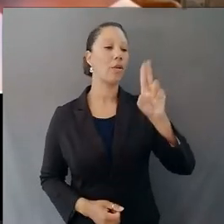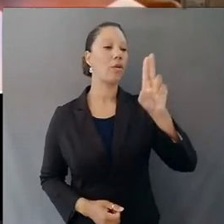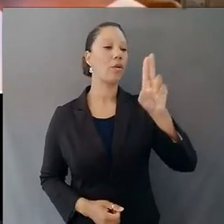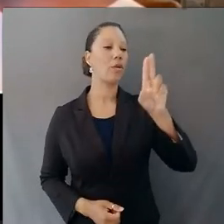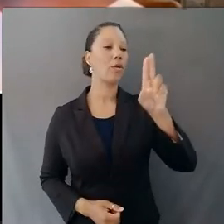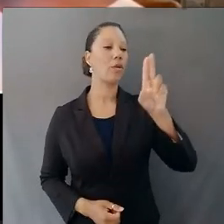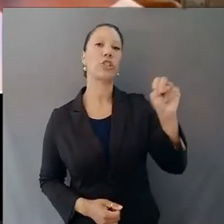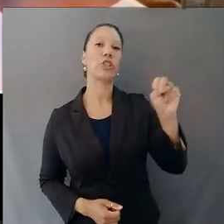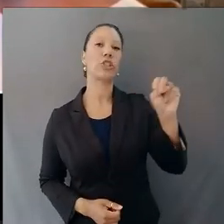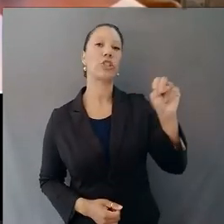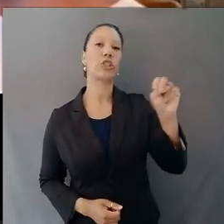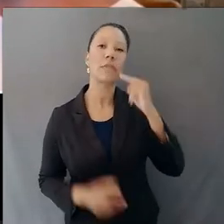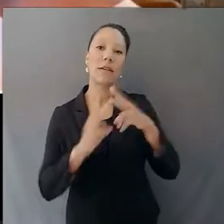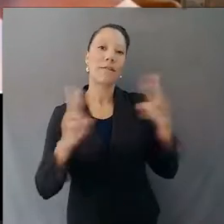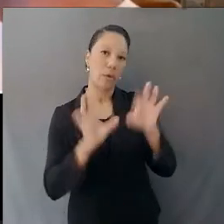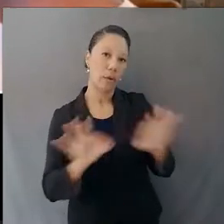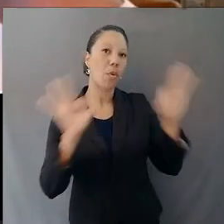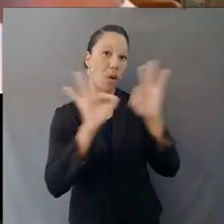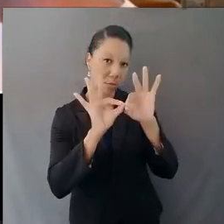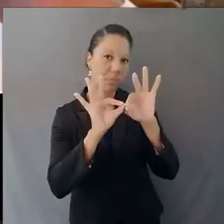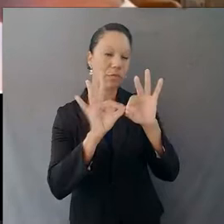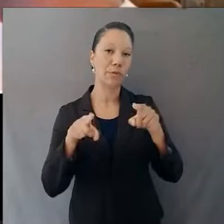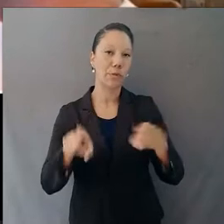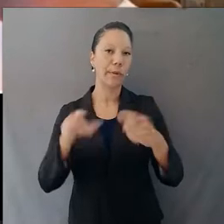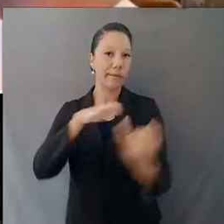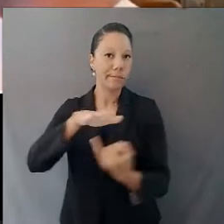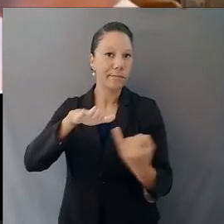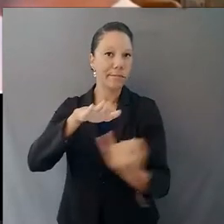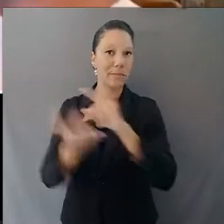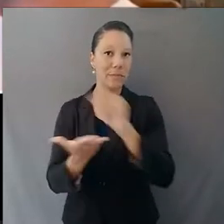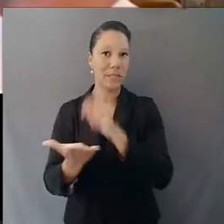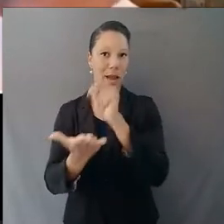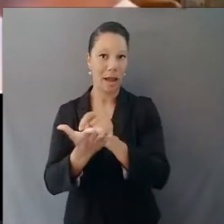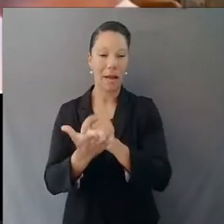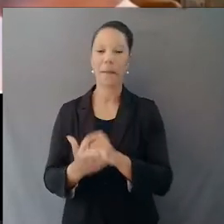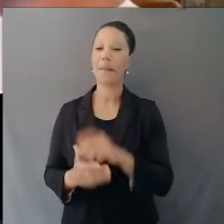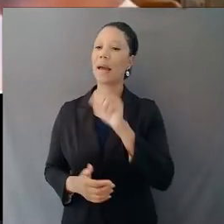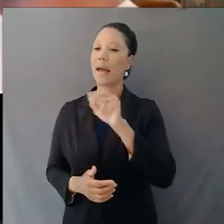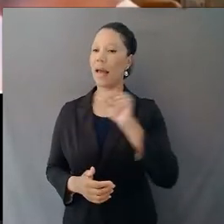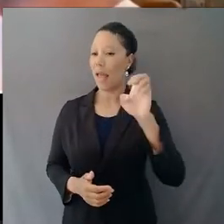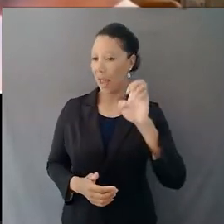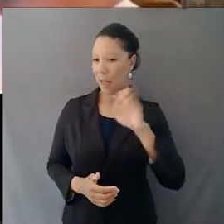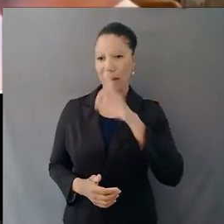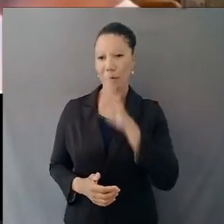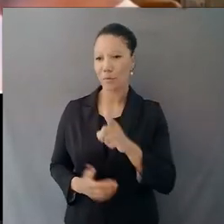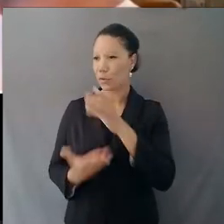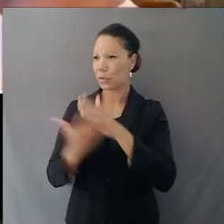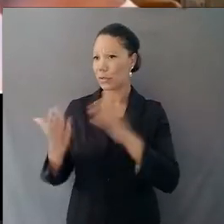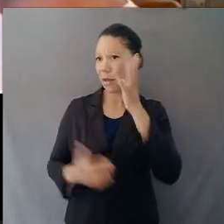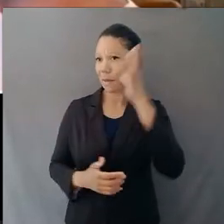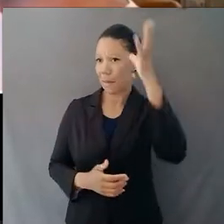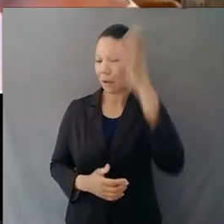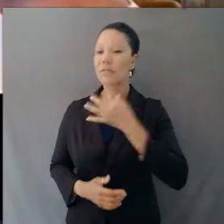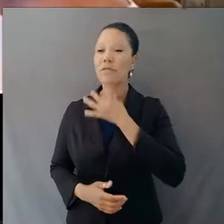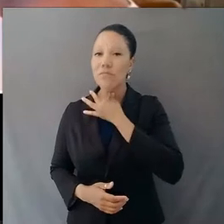time. So, Ann, we have a few questions for you. I'm sure there's parents who are asking and wondering, how can we, try